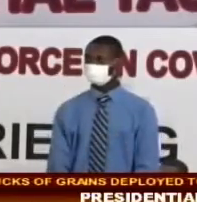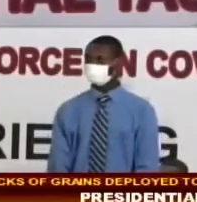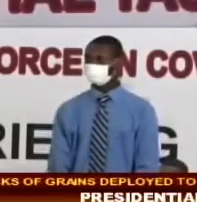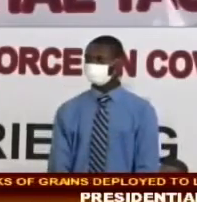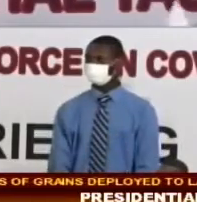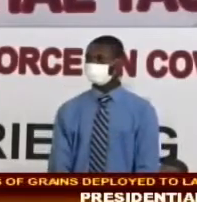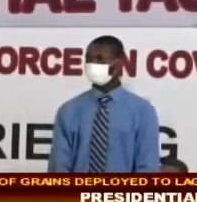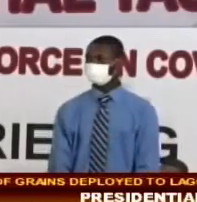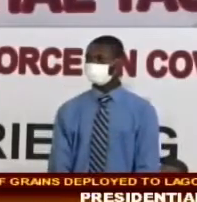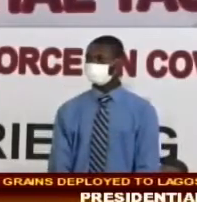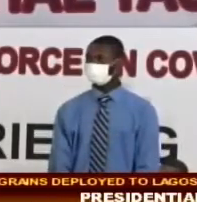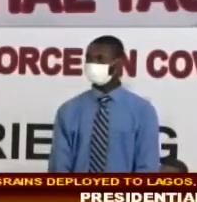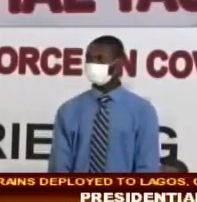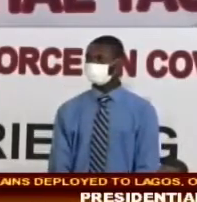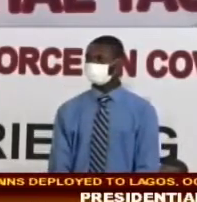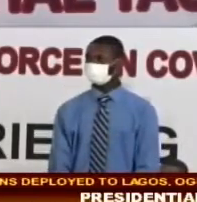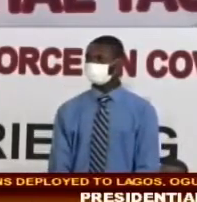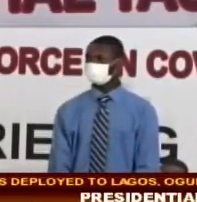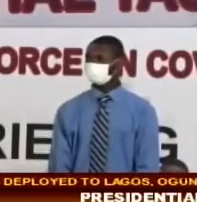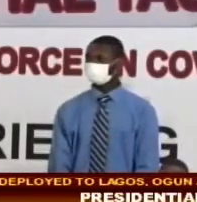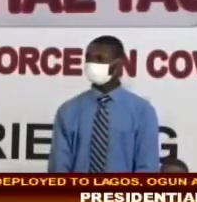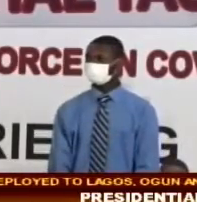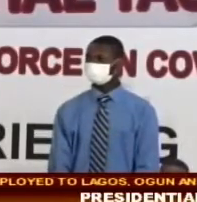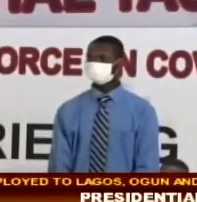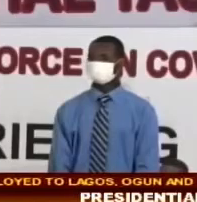I think it's a phone.